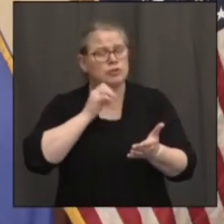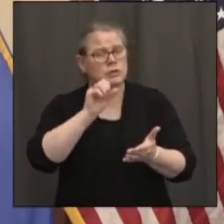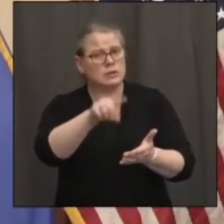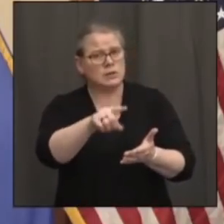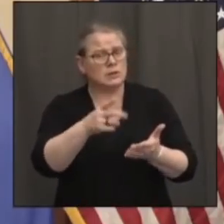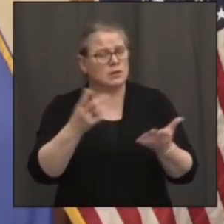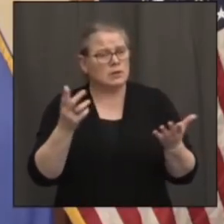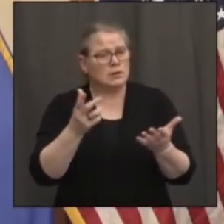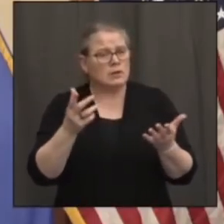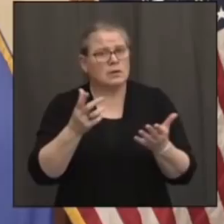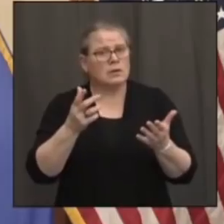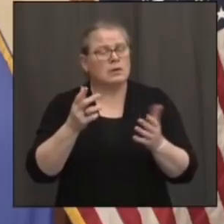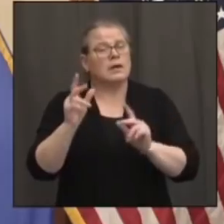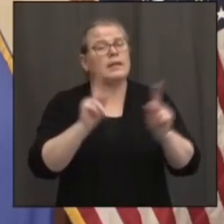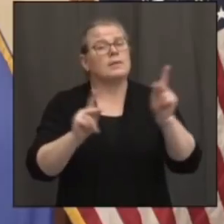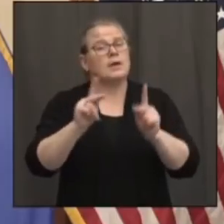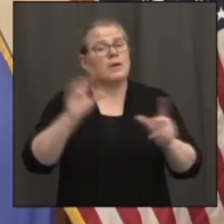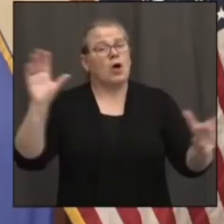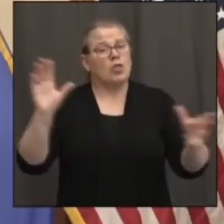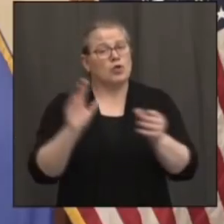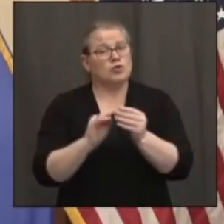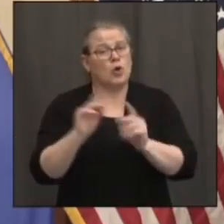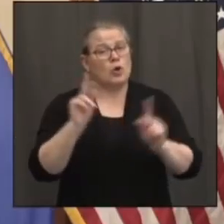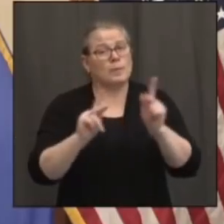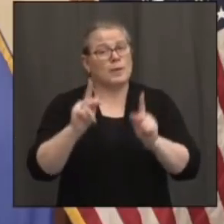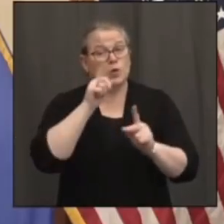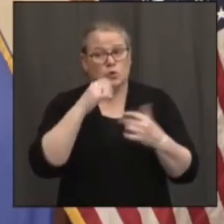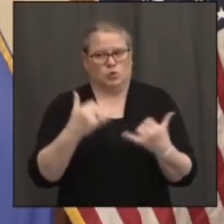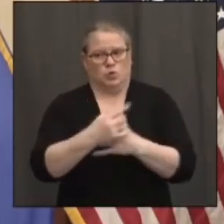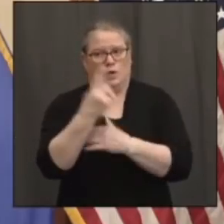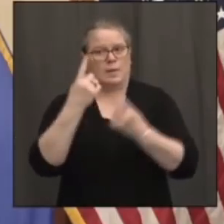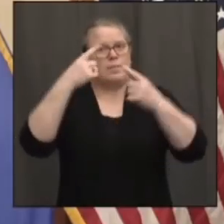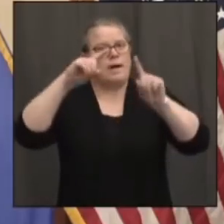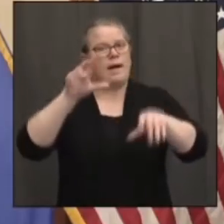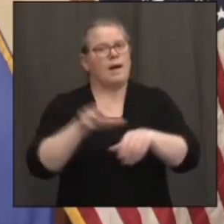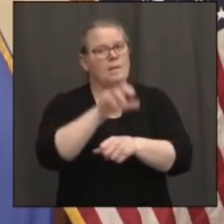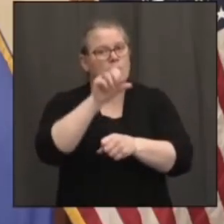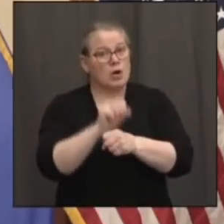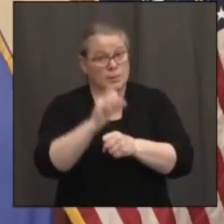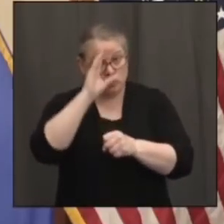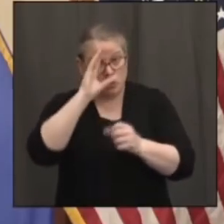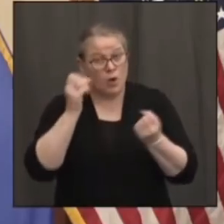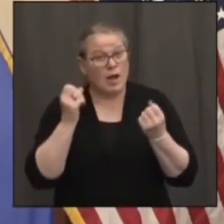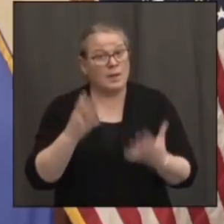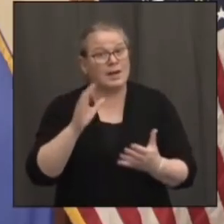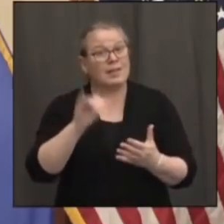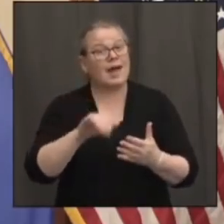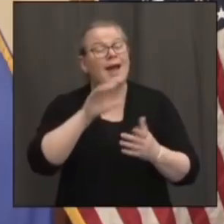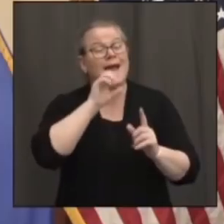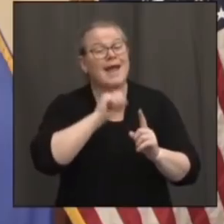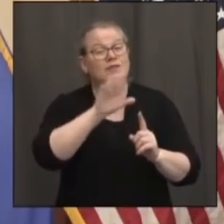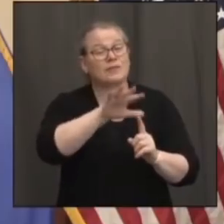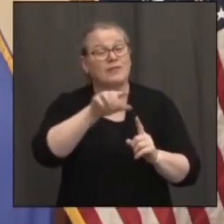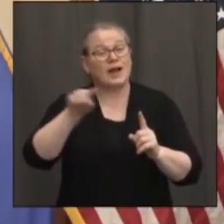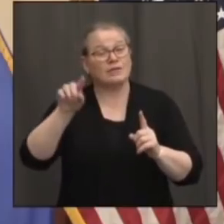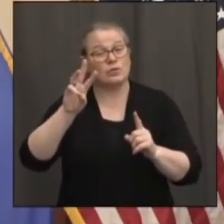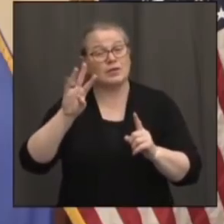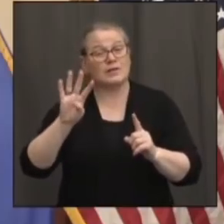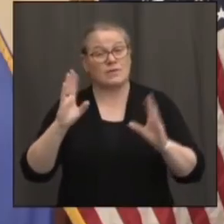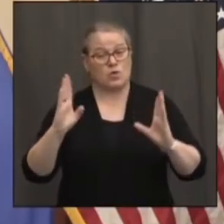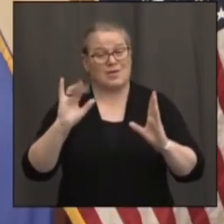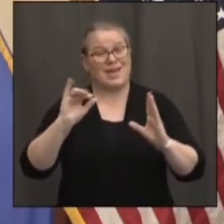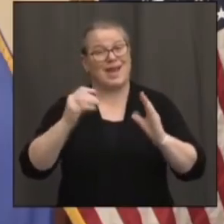total number of individuals who were able to schedule a vaccine appointment today between that 55, that new age group?